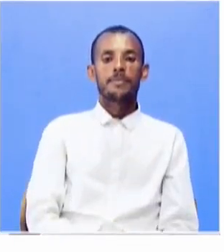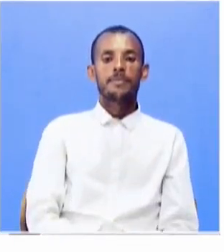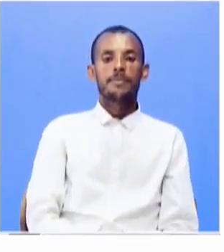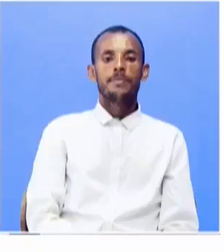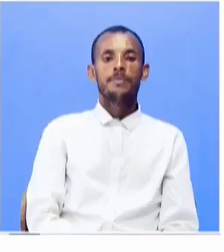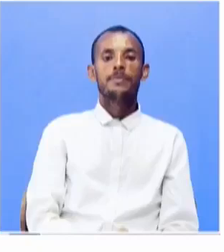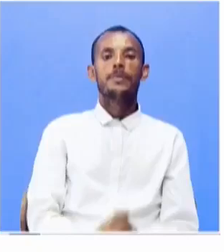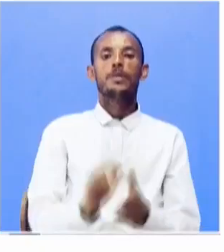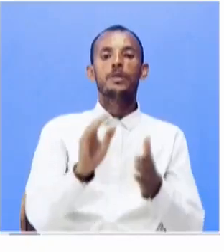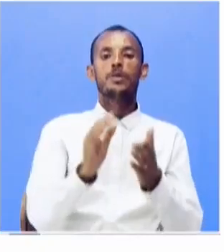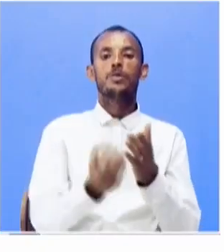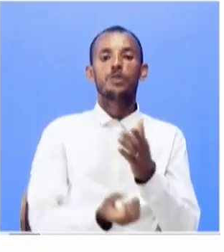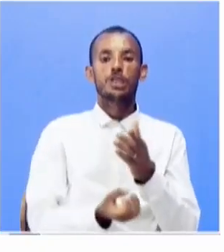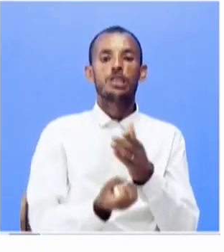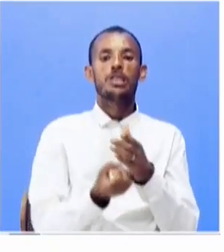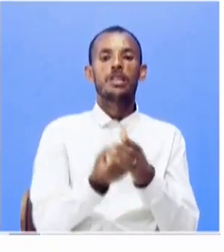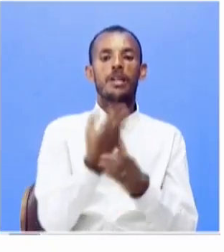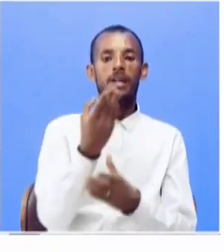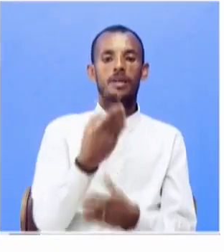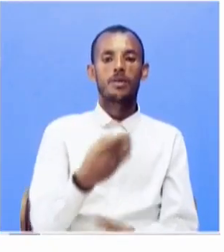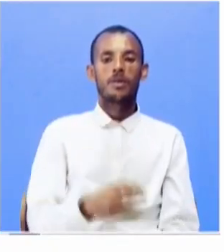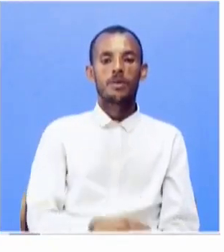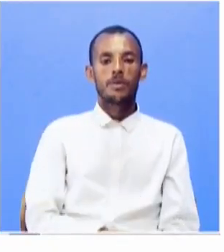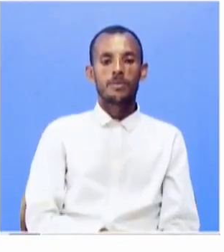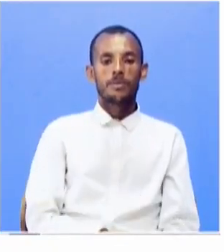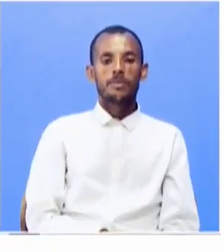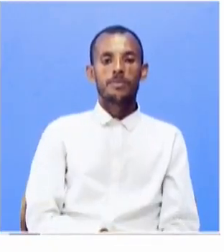to generate